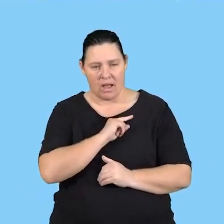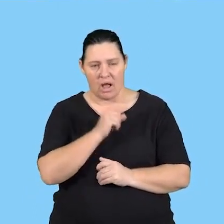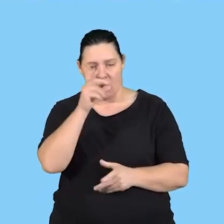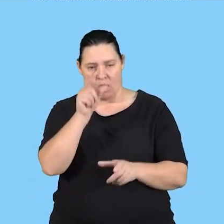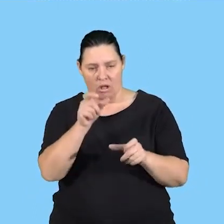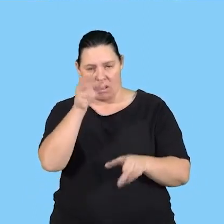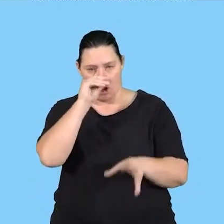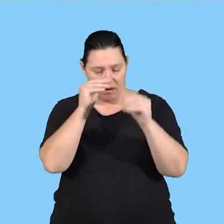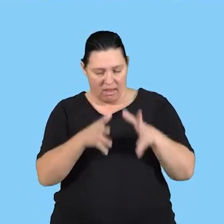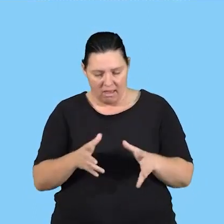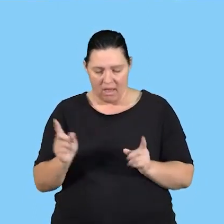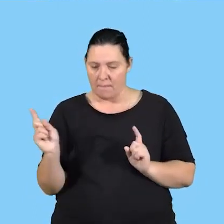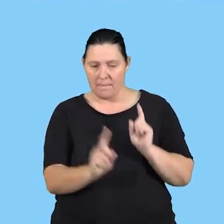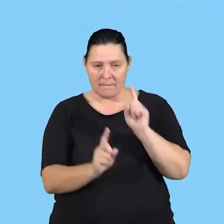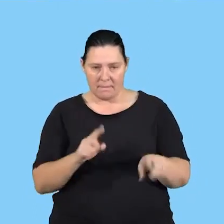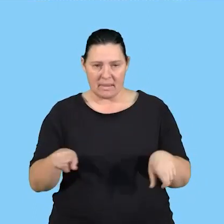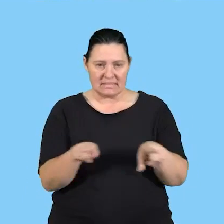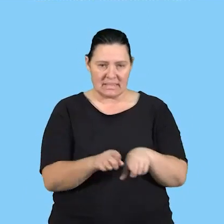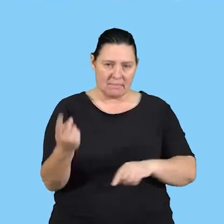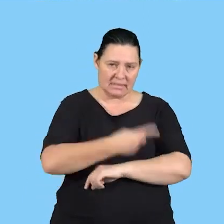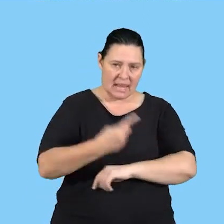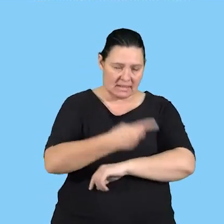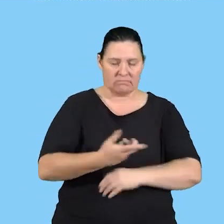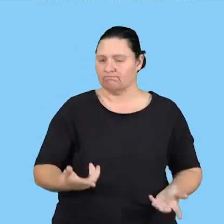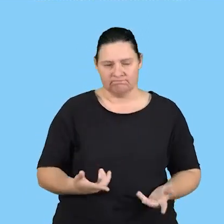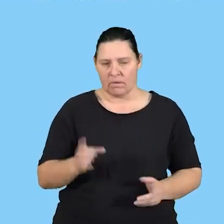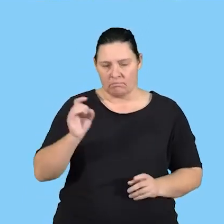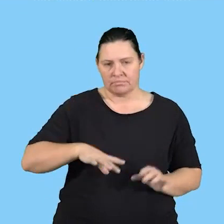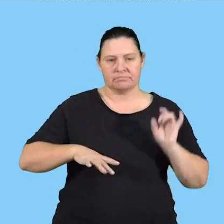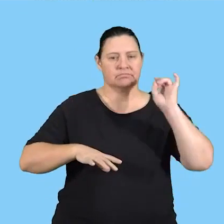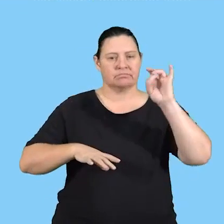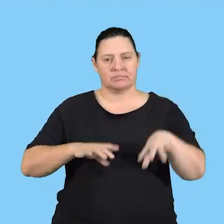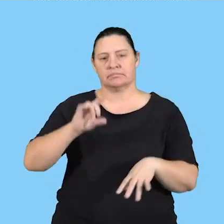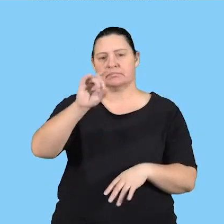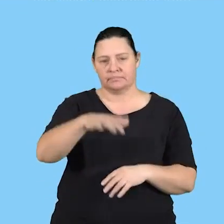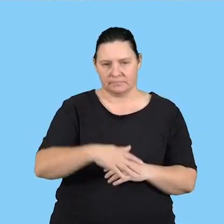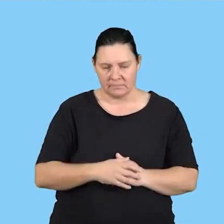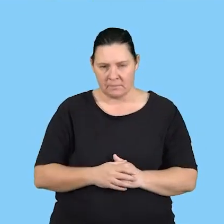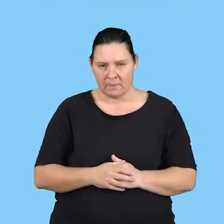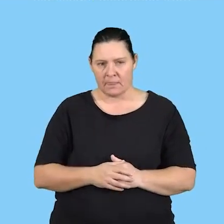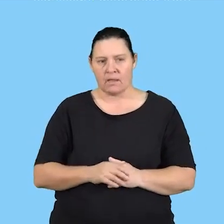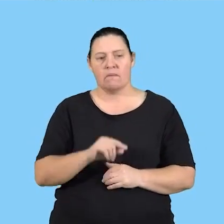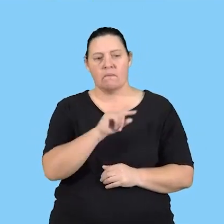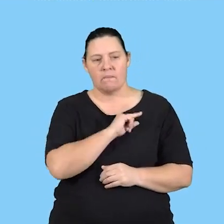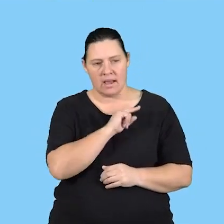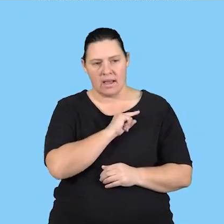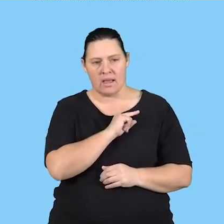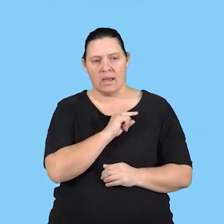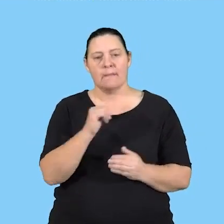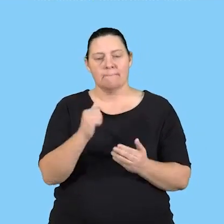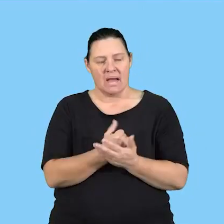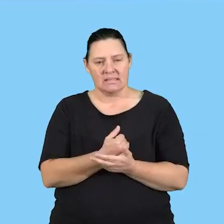were coming to school on a daily basis. And also because we had to